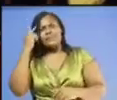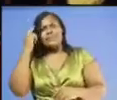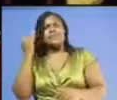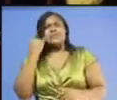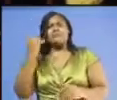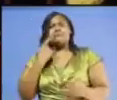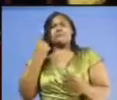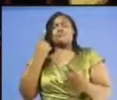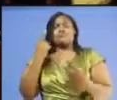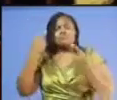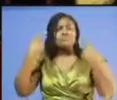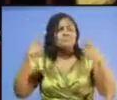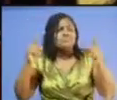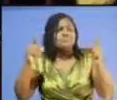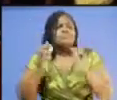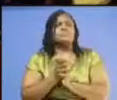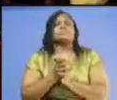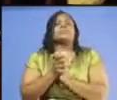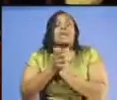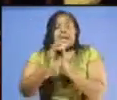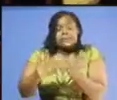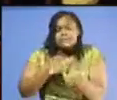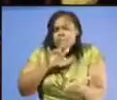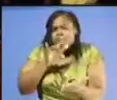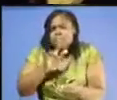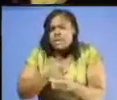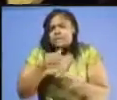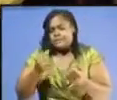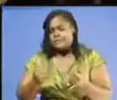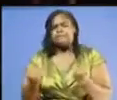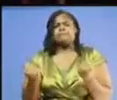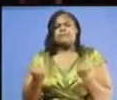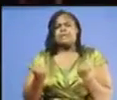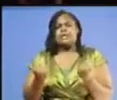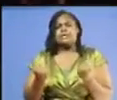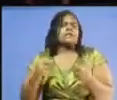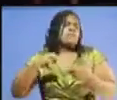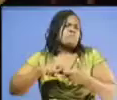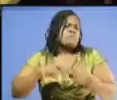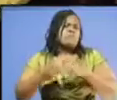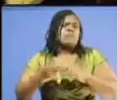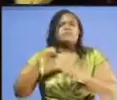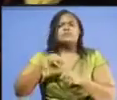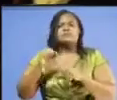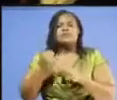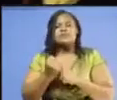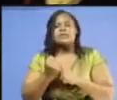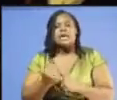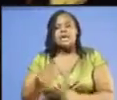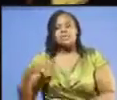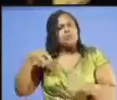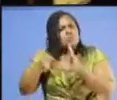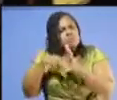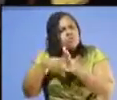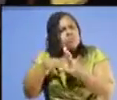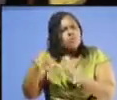through. And in the midst of my pandemic problems, my cell phone